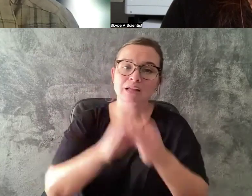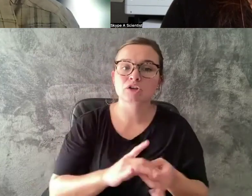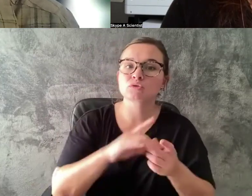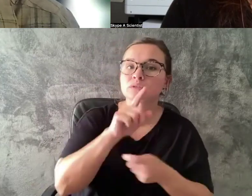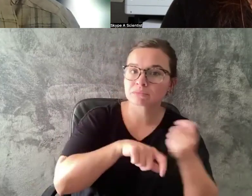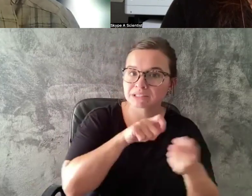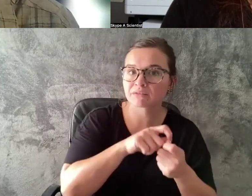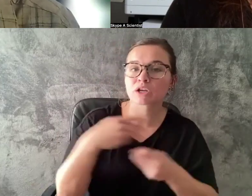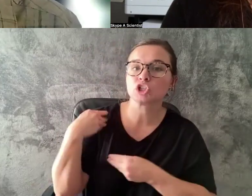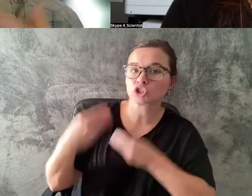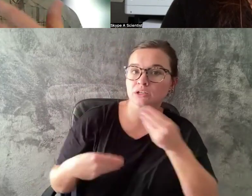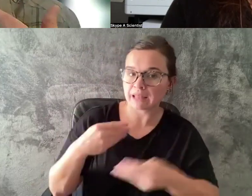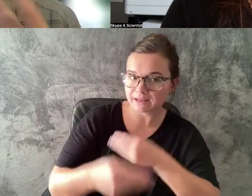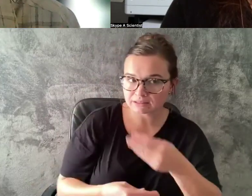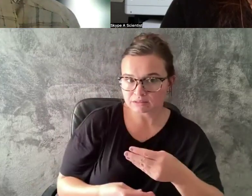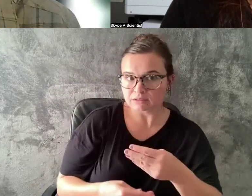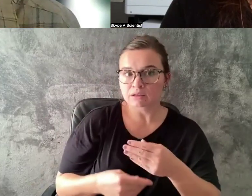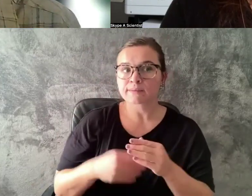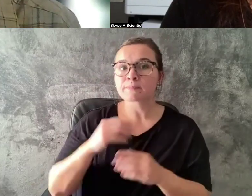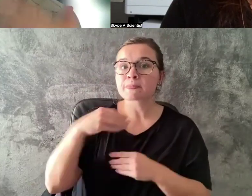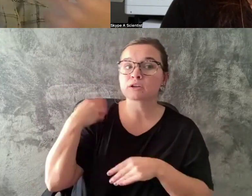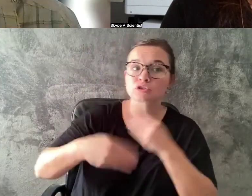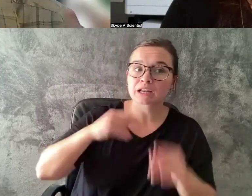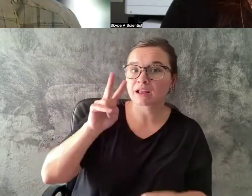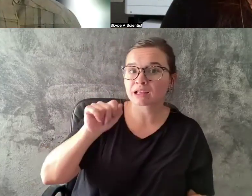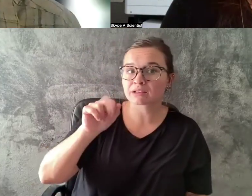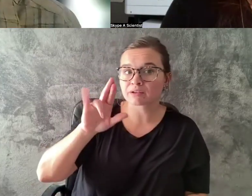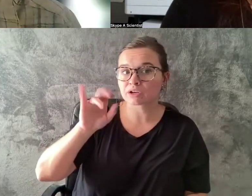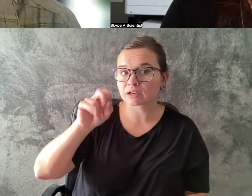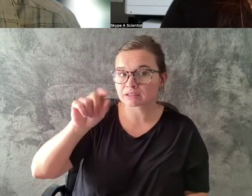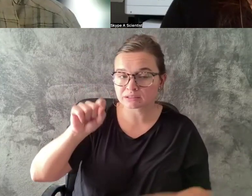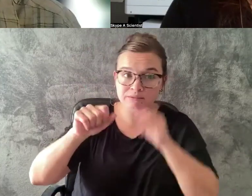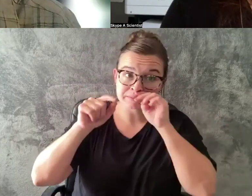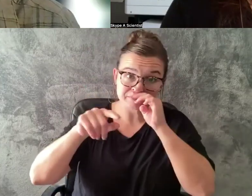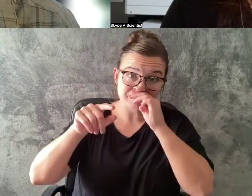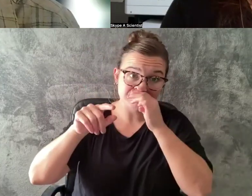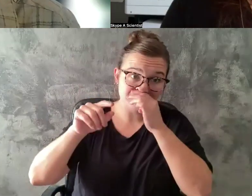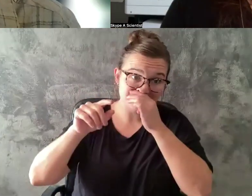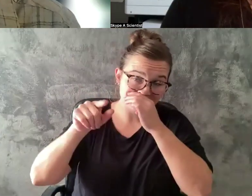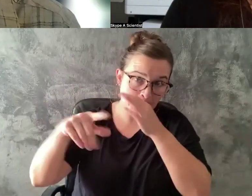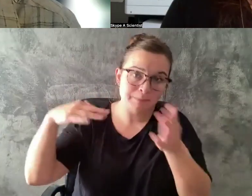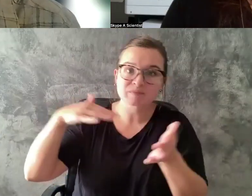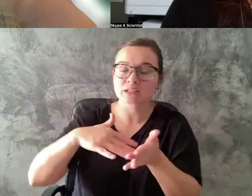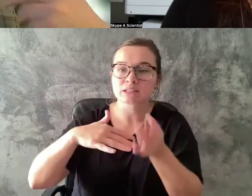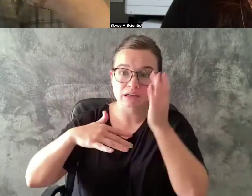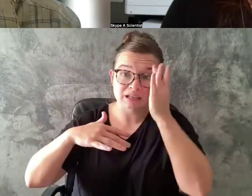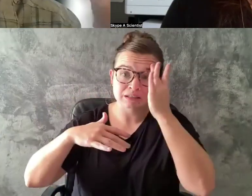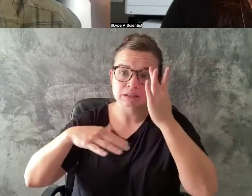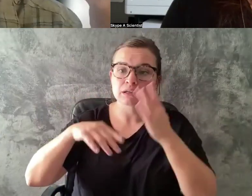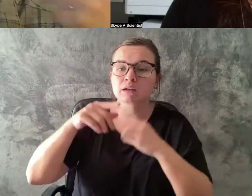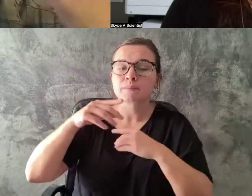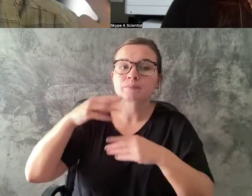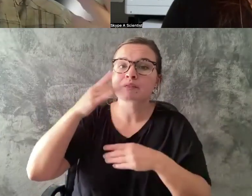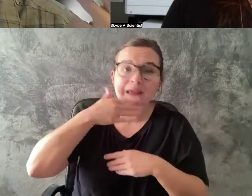particular genetic variants. We can talk about, genetic variants. I have a friend, Tina Lasisi, who studies the genetics of